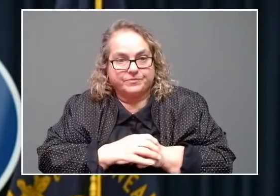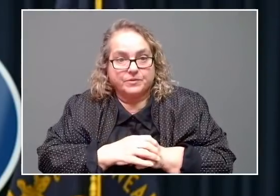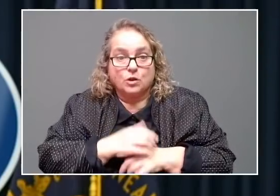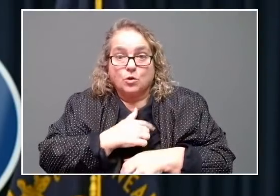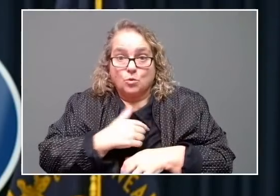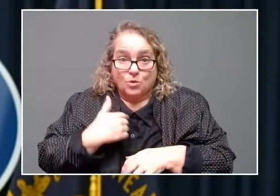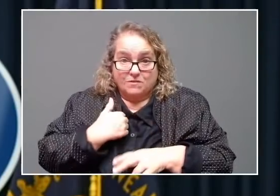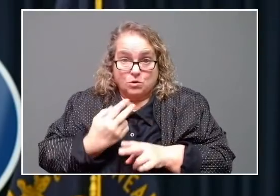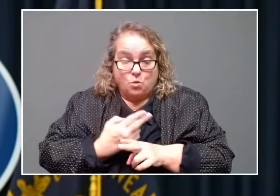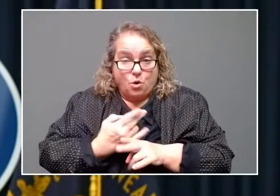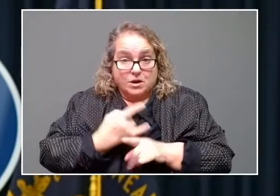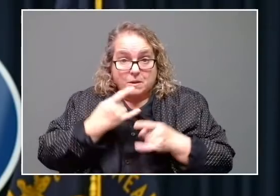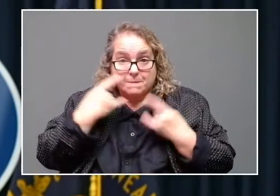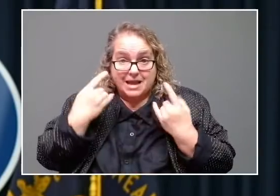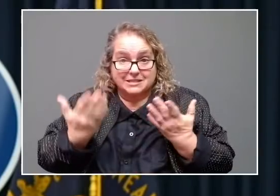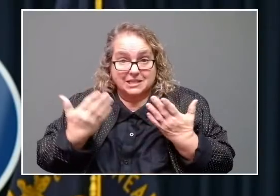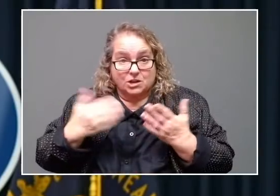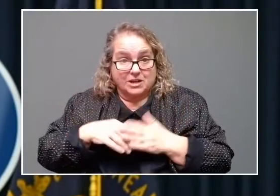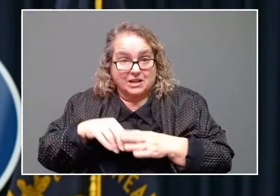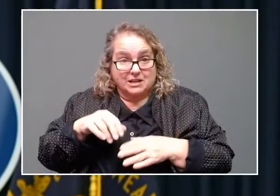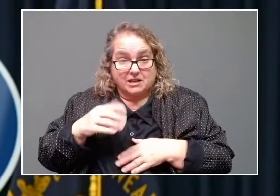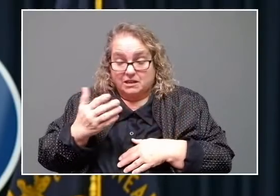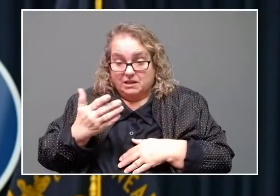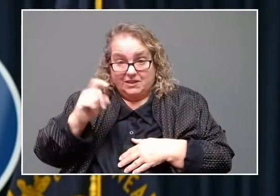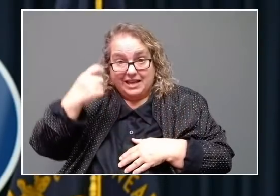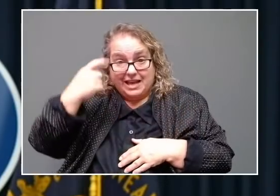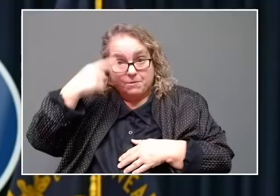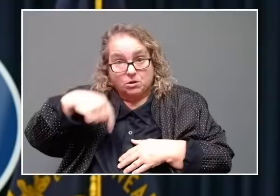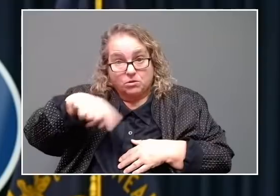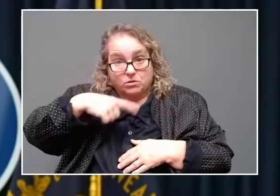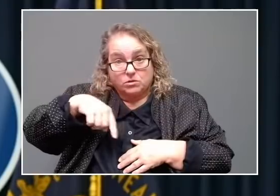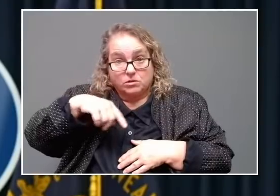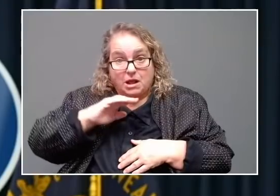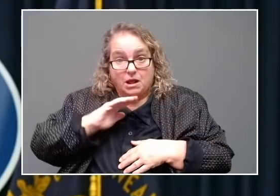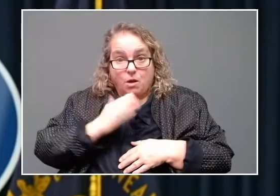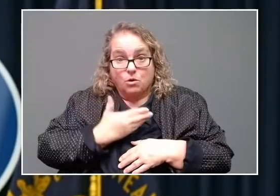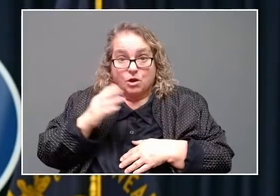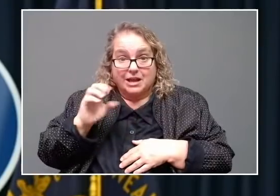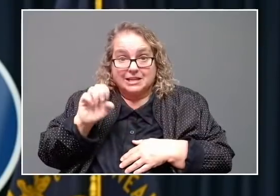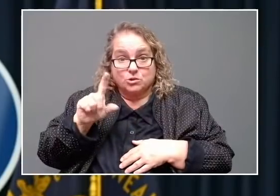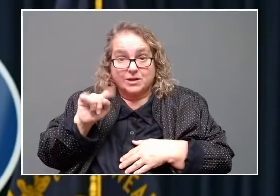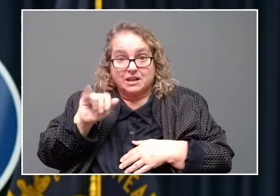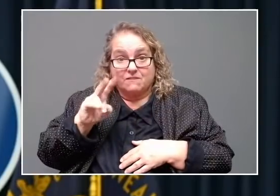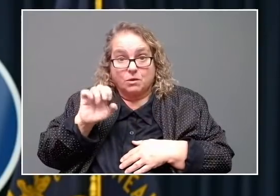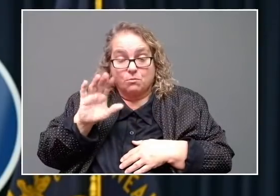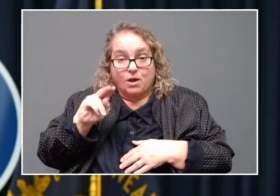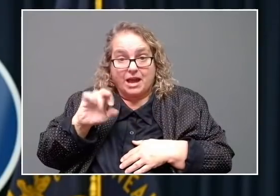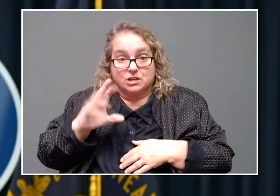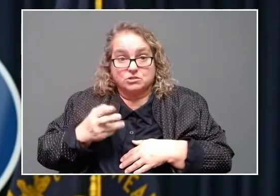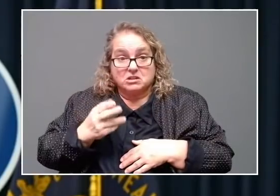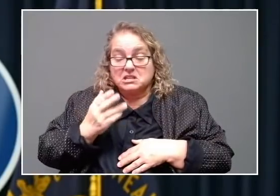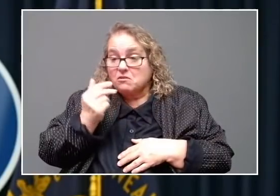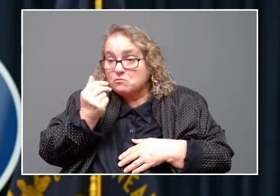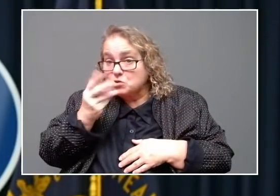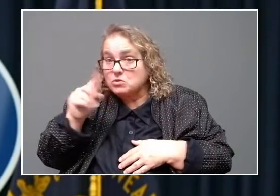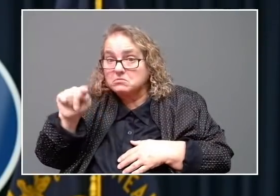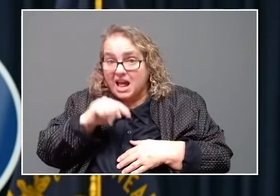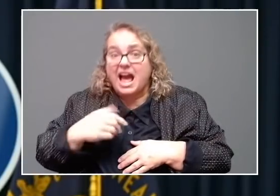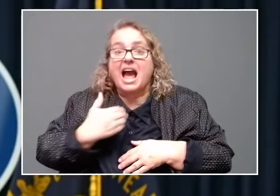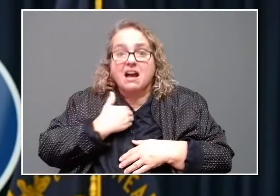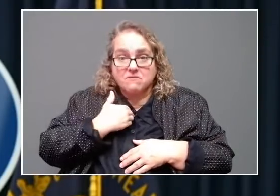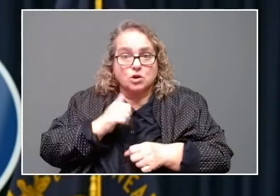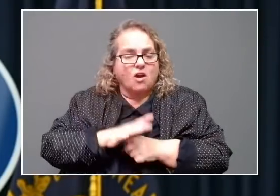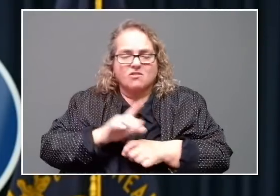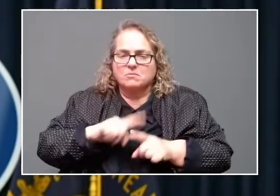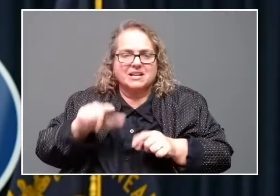masks in the executive branch here in the Capitol, and while some people have gotten COVID, we have not had the major outbreak that I